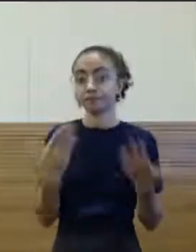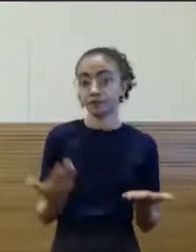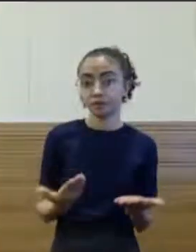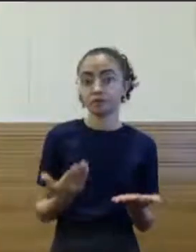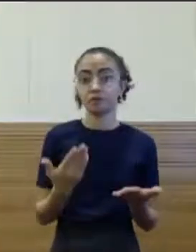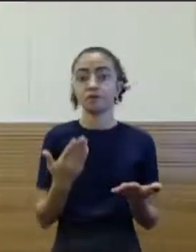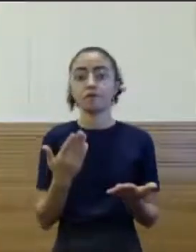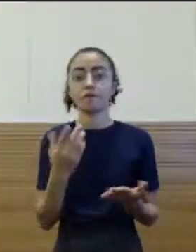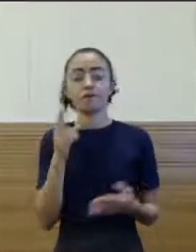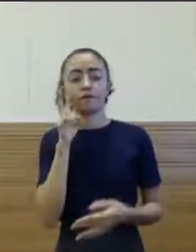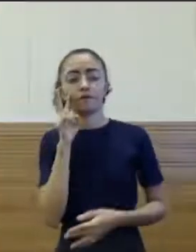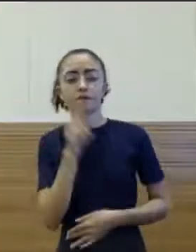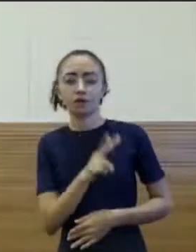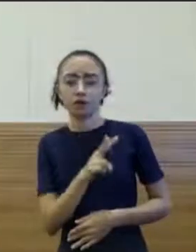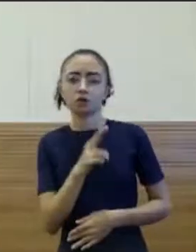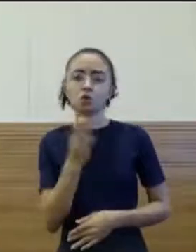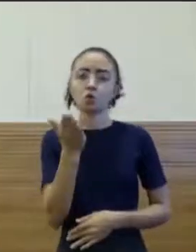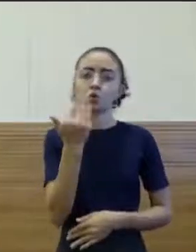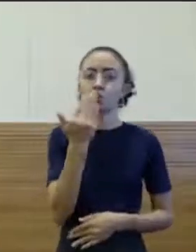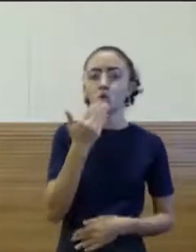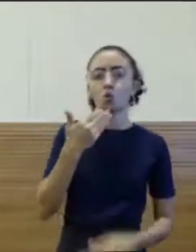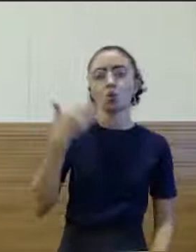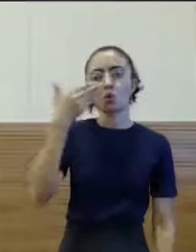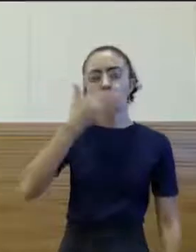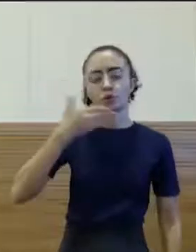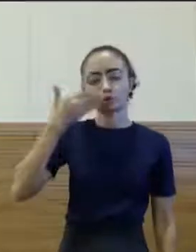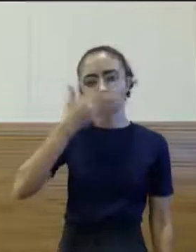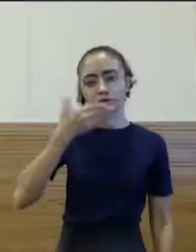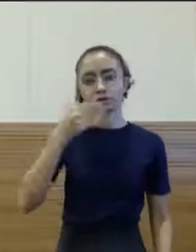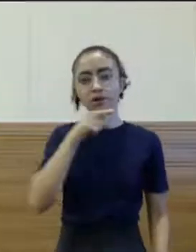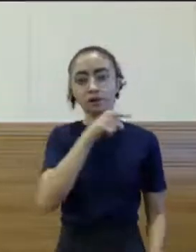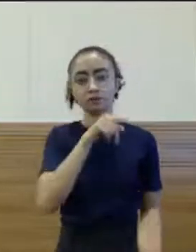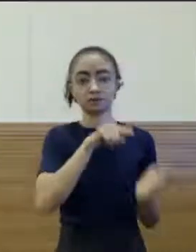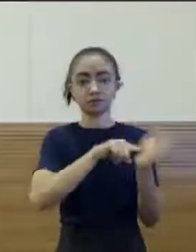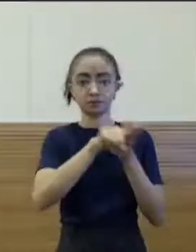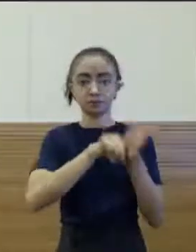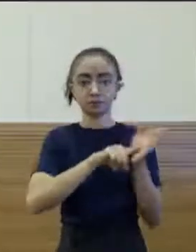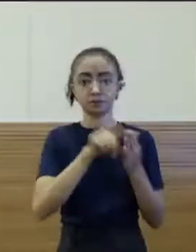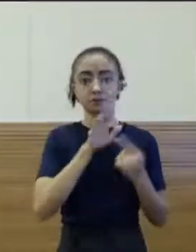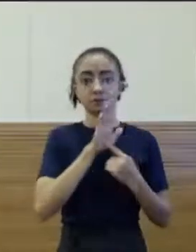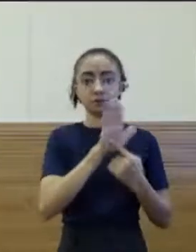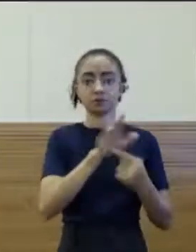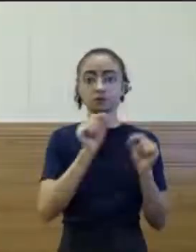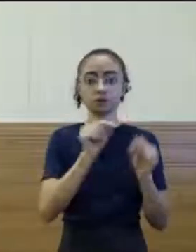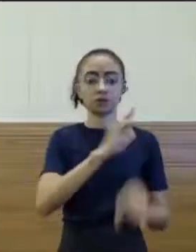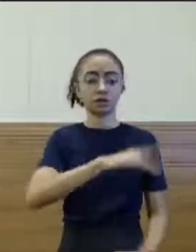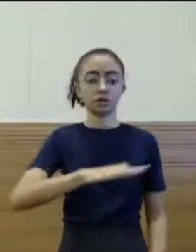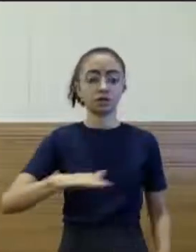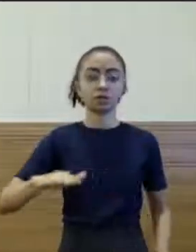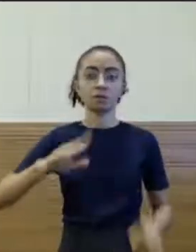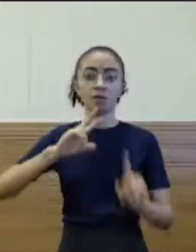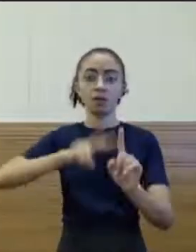consumption, in this study, this has shown that the children double that,